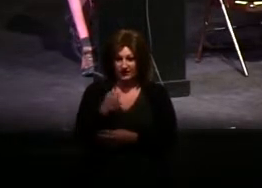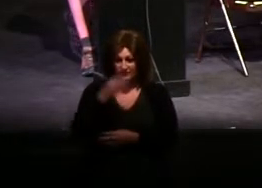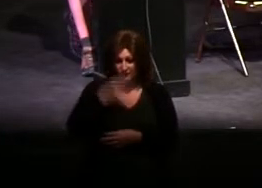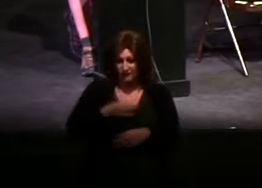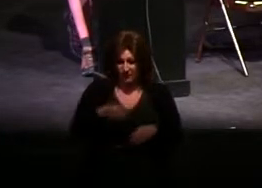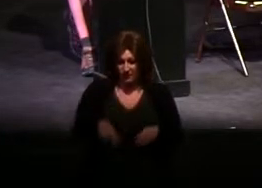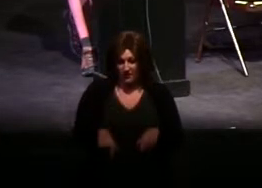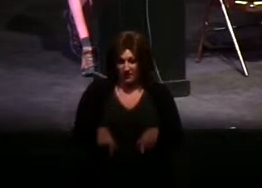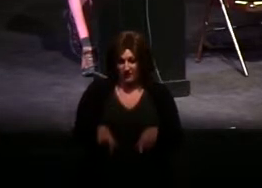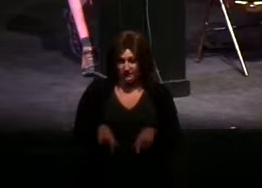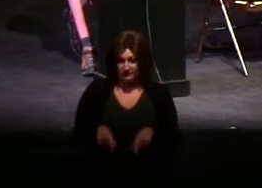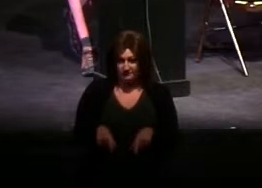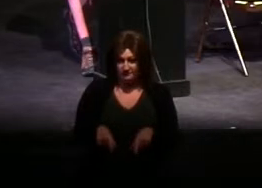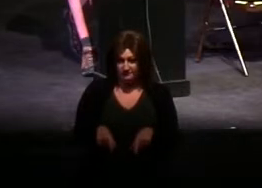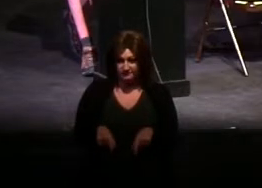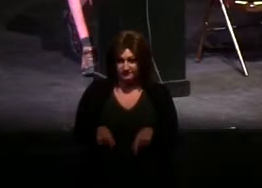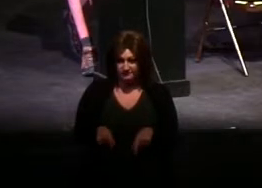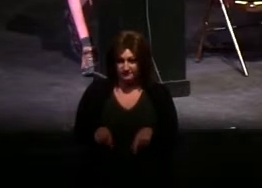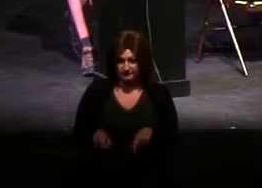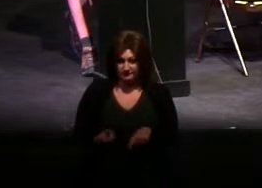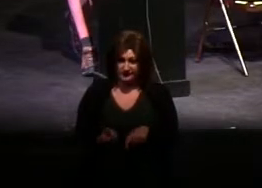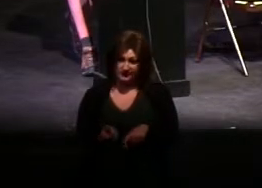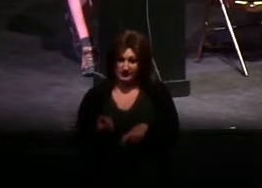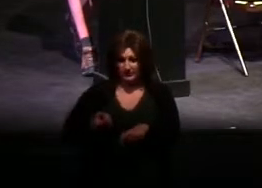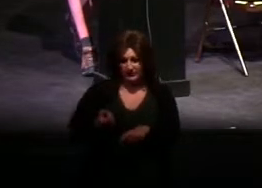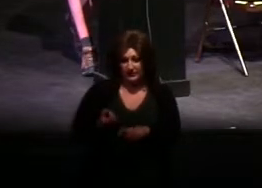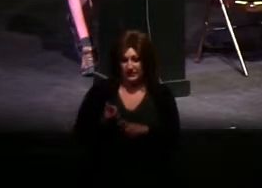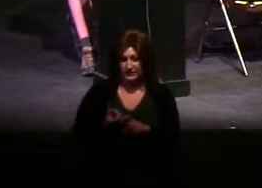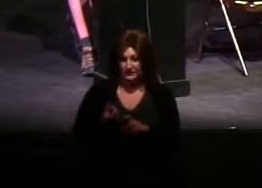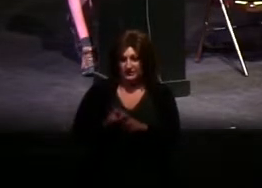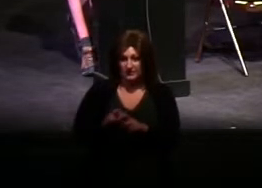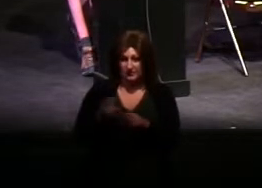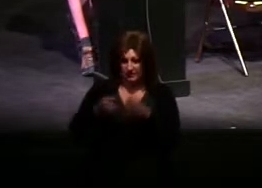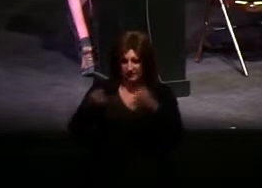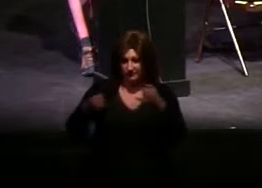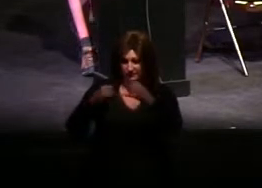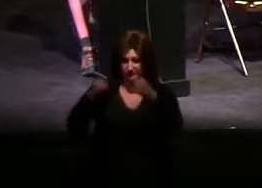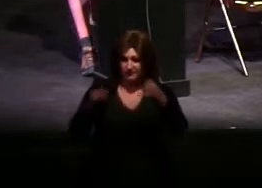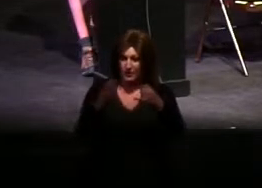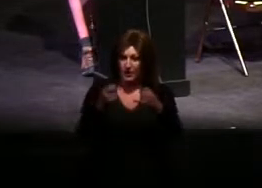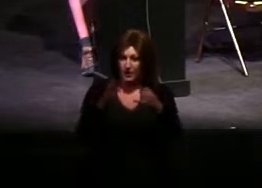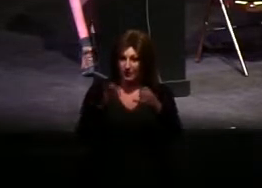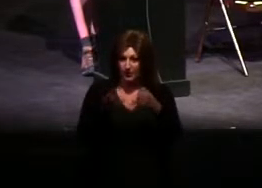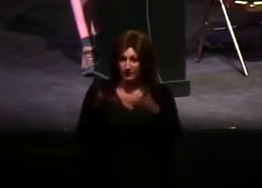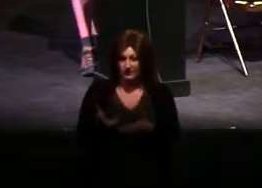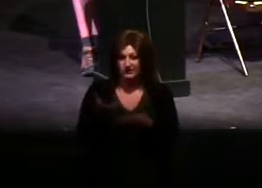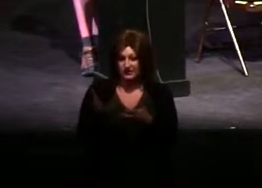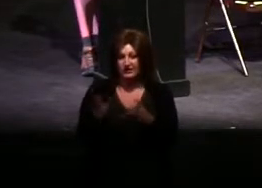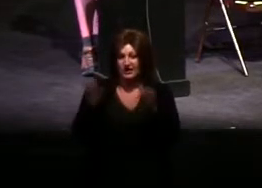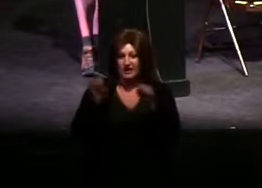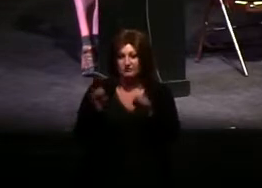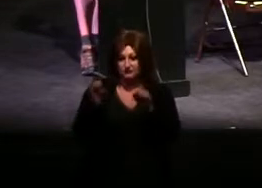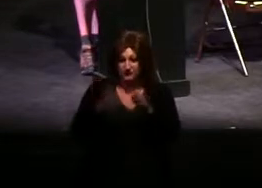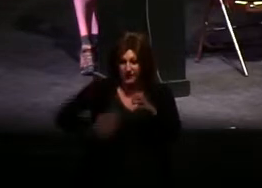leg became tangled in a strand of barbed wire carelessly left in the exercise